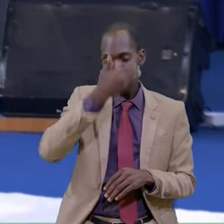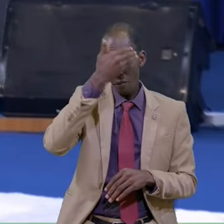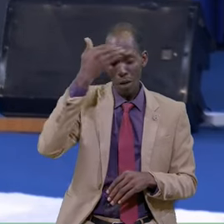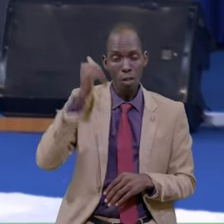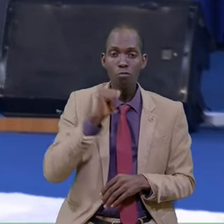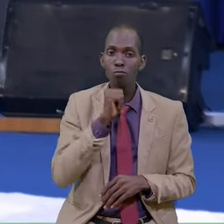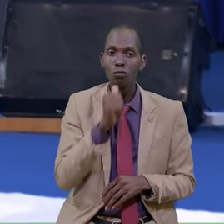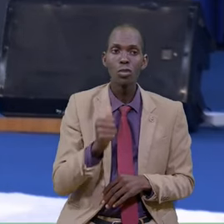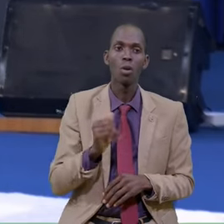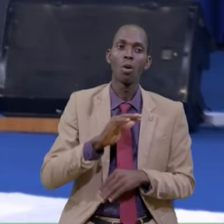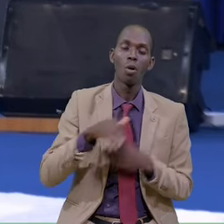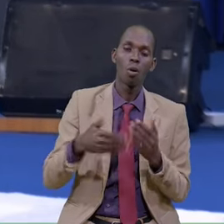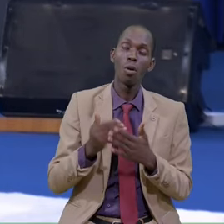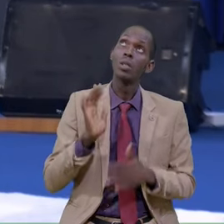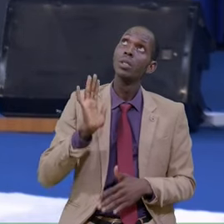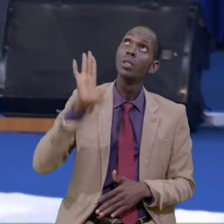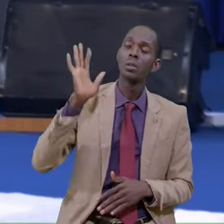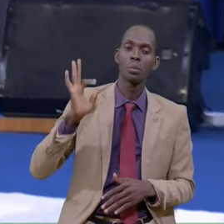all his